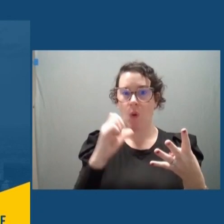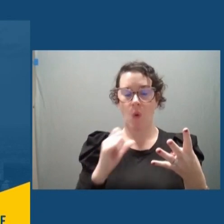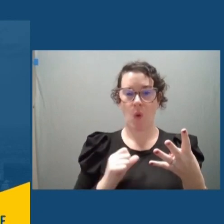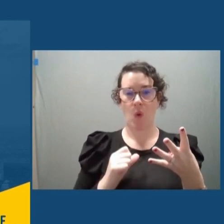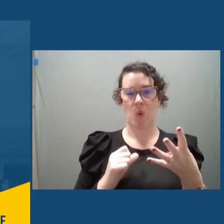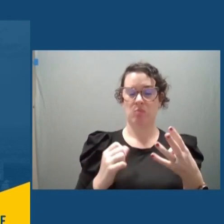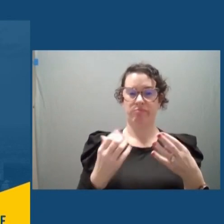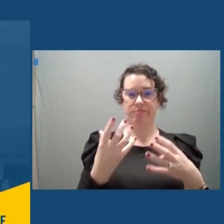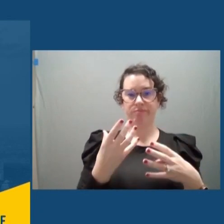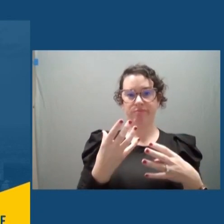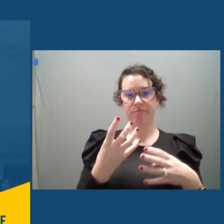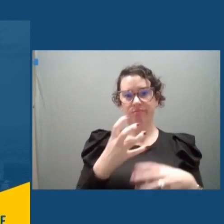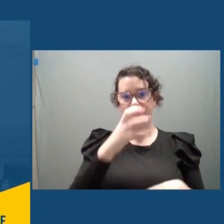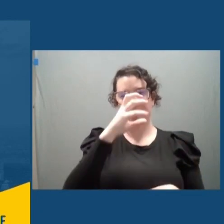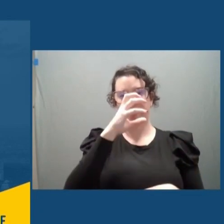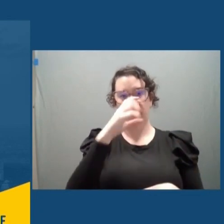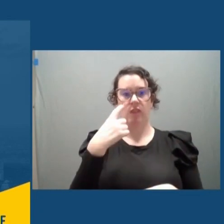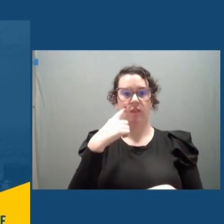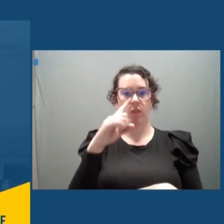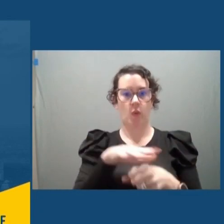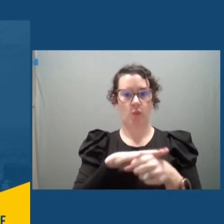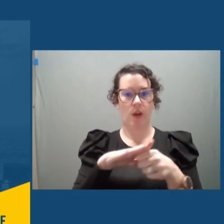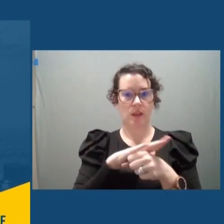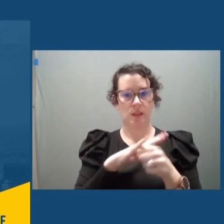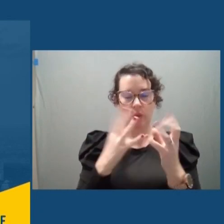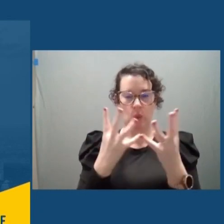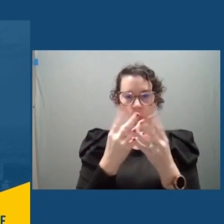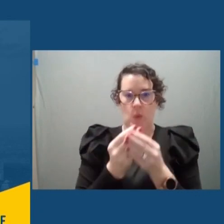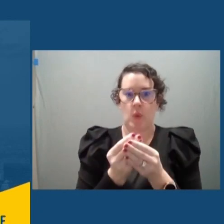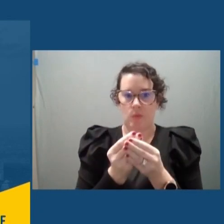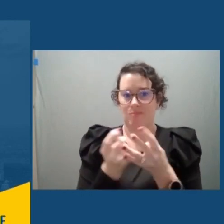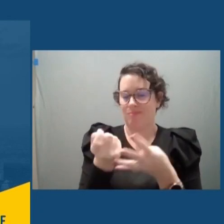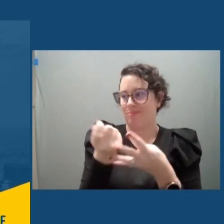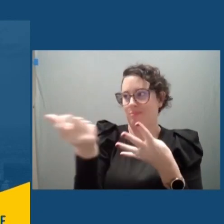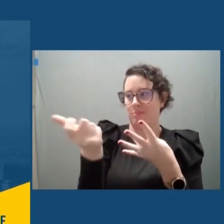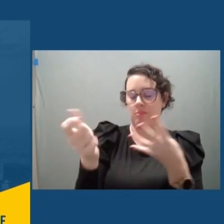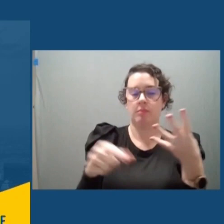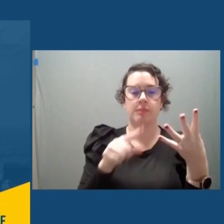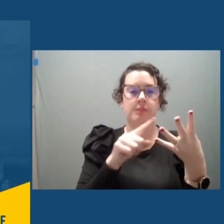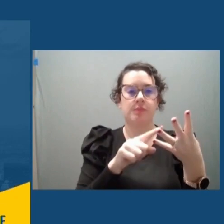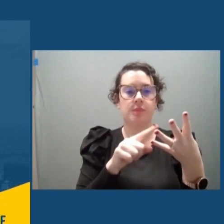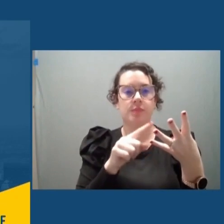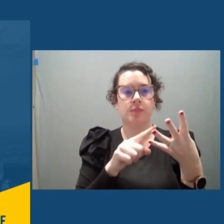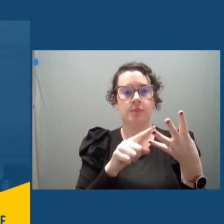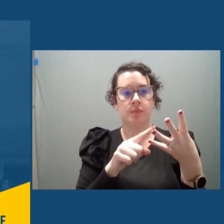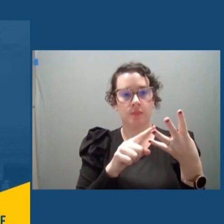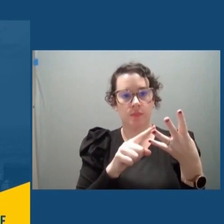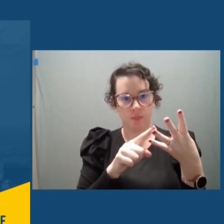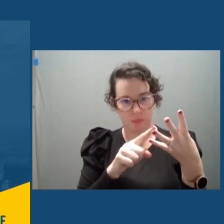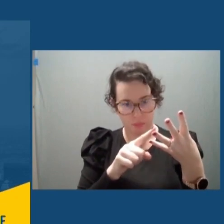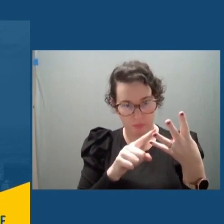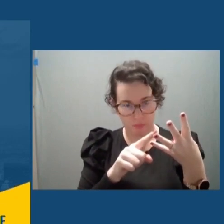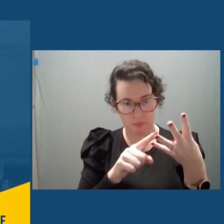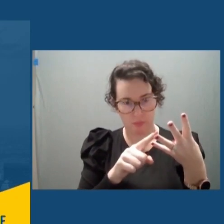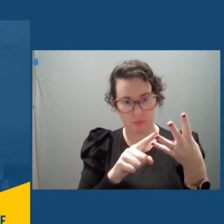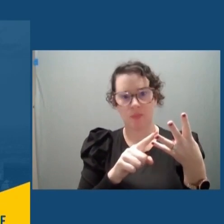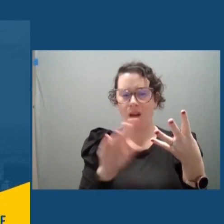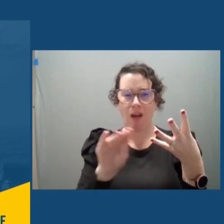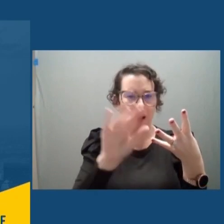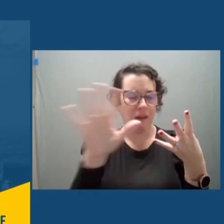on residential density that prevents the city from building more, supporting no-brainer